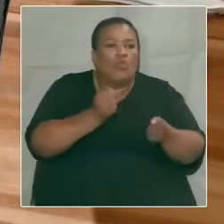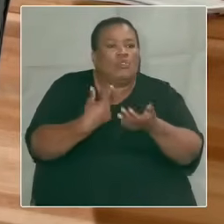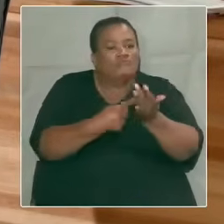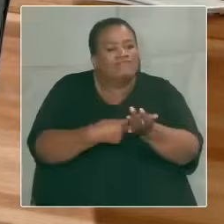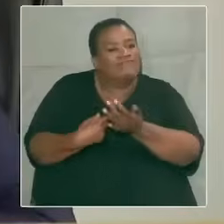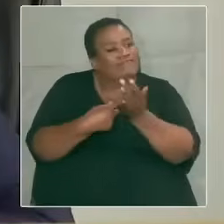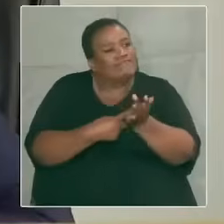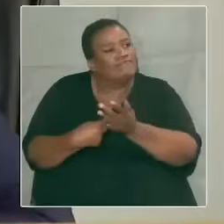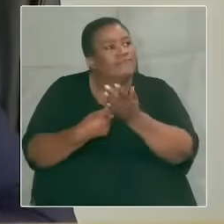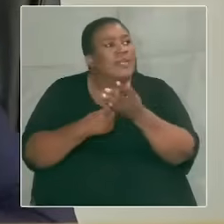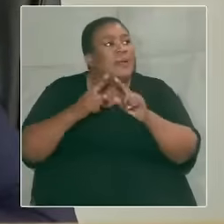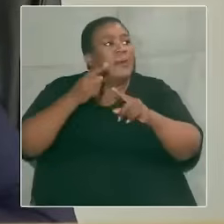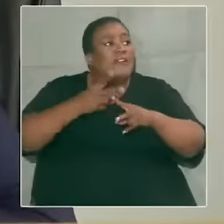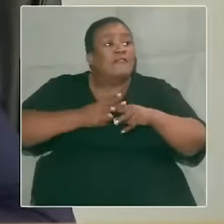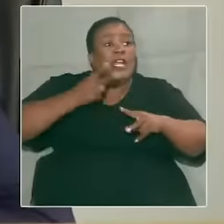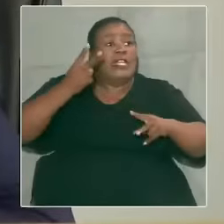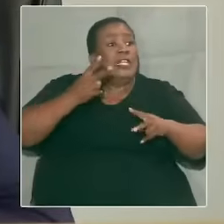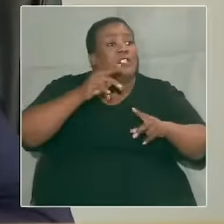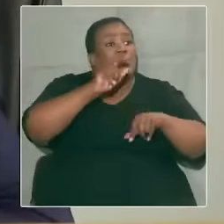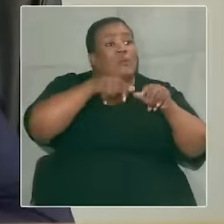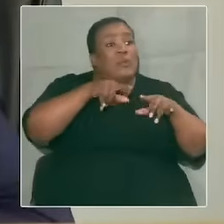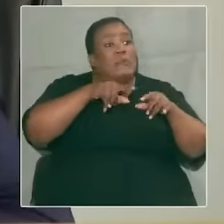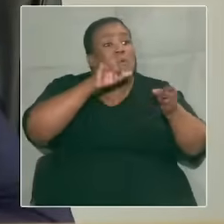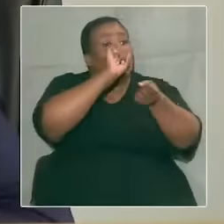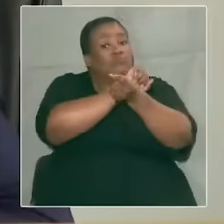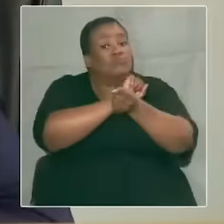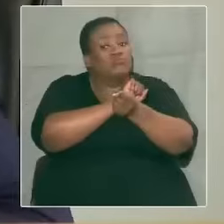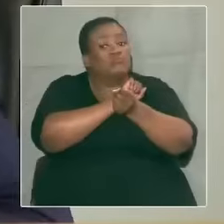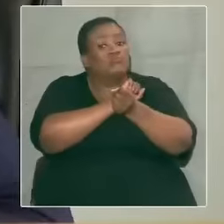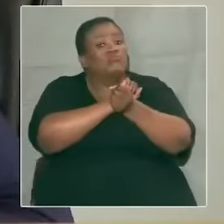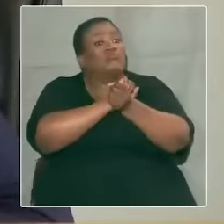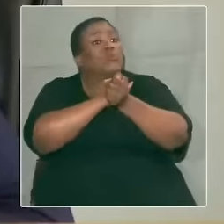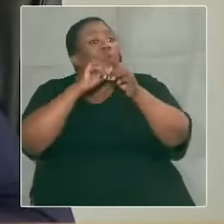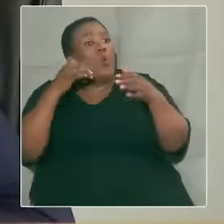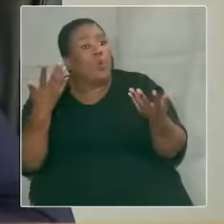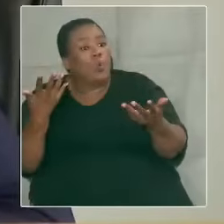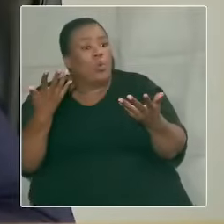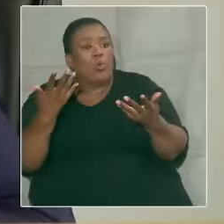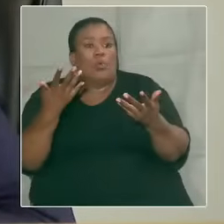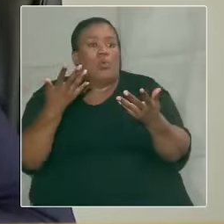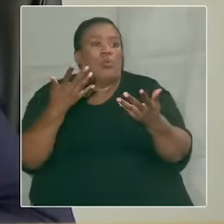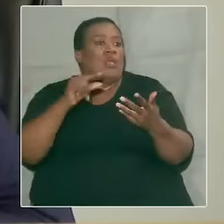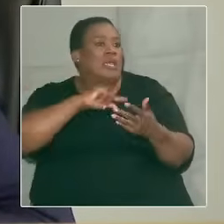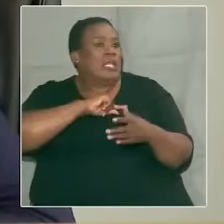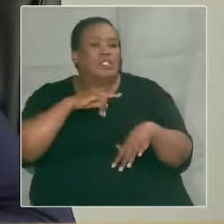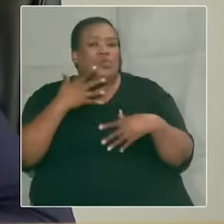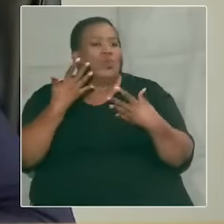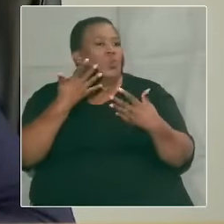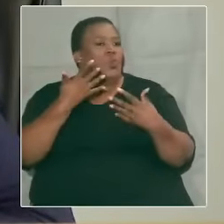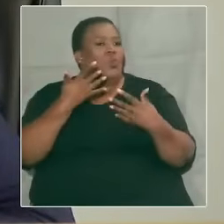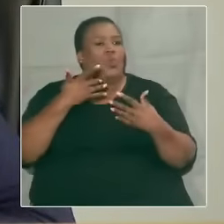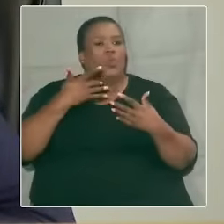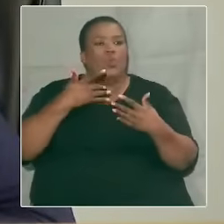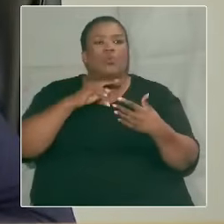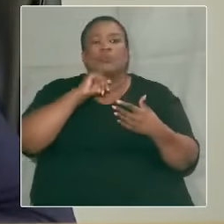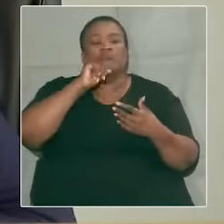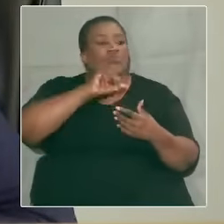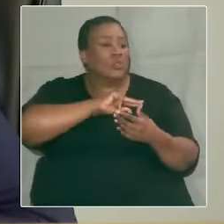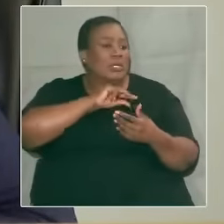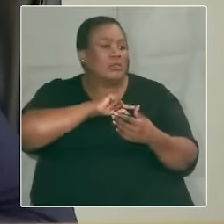mean in terms of conviction. So that's the difference. It's not expected that if they've